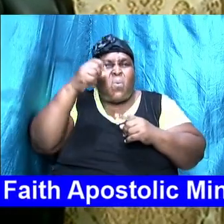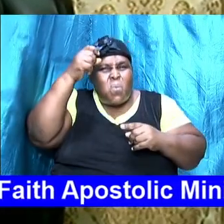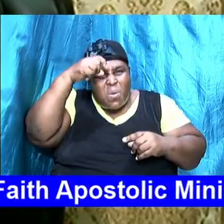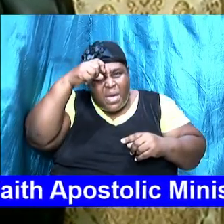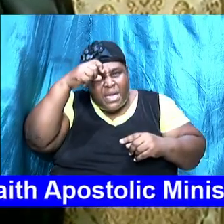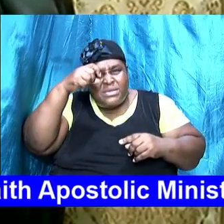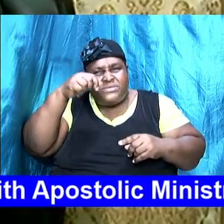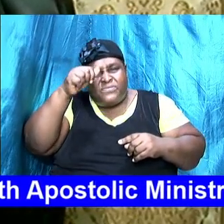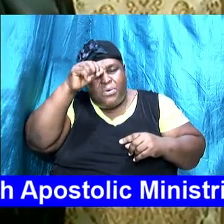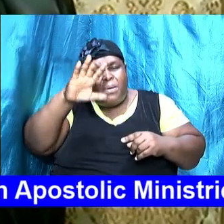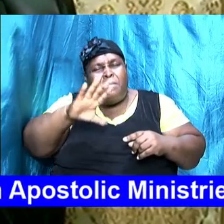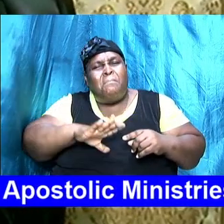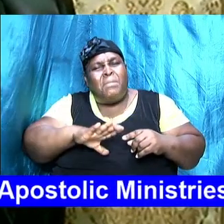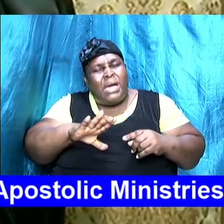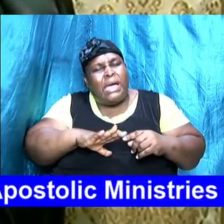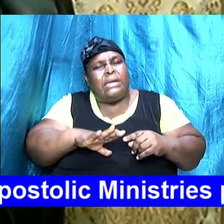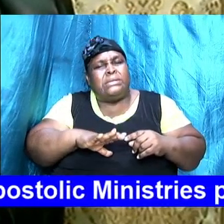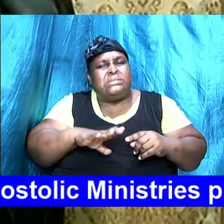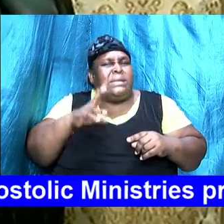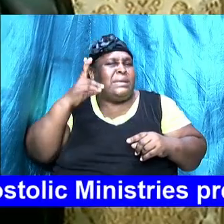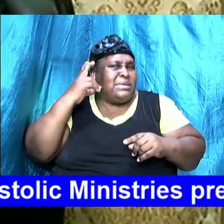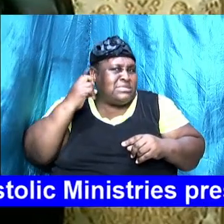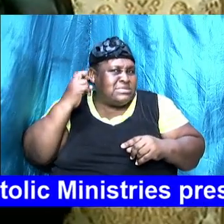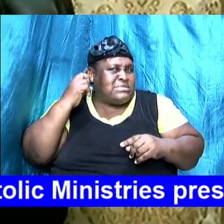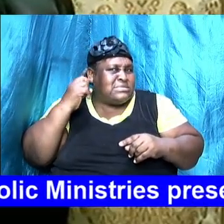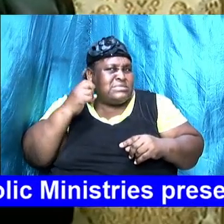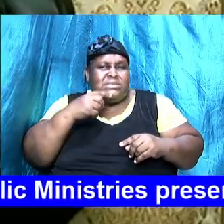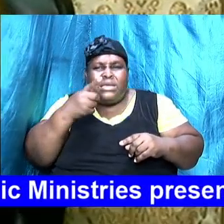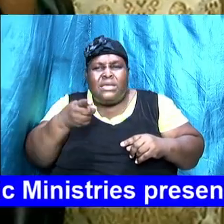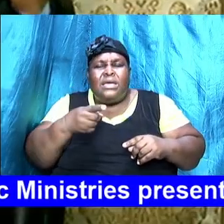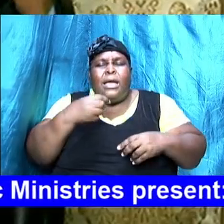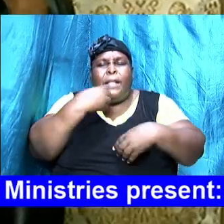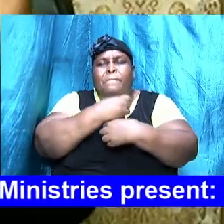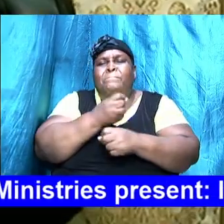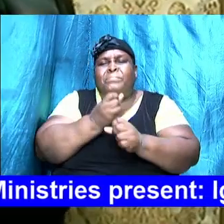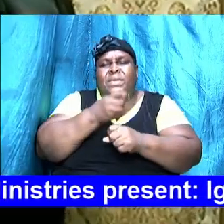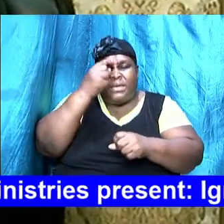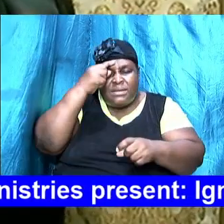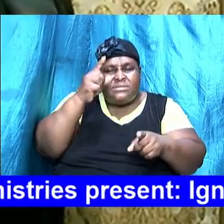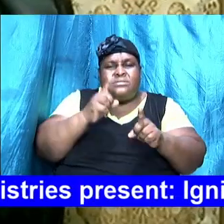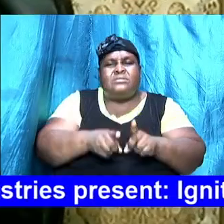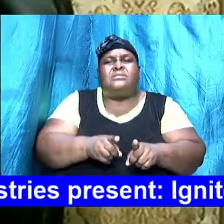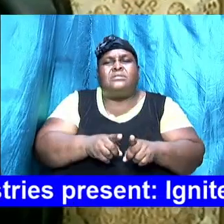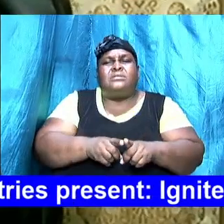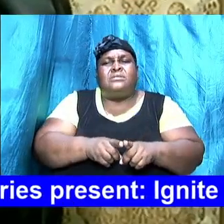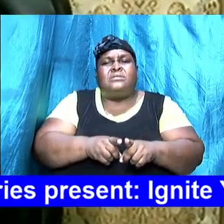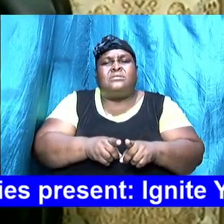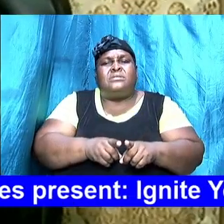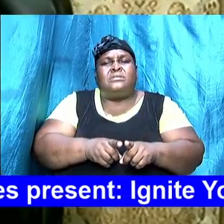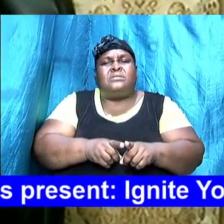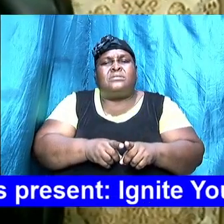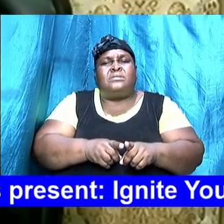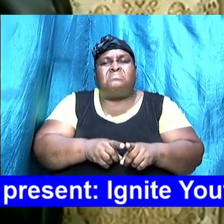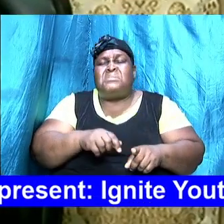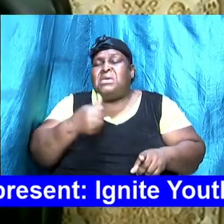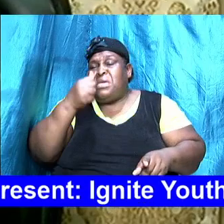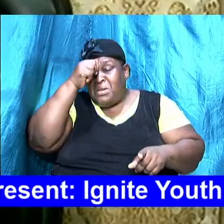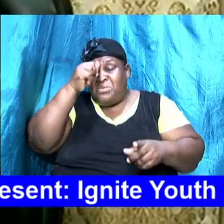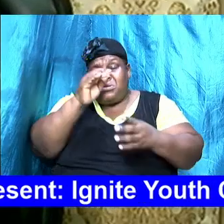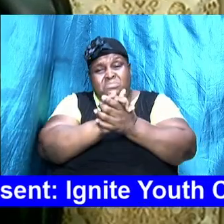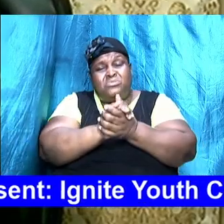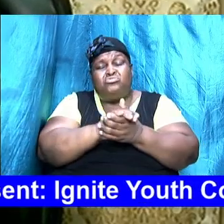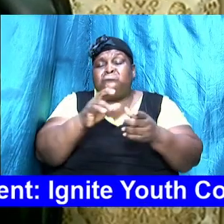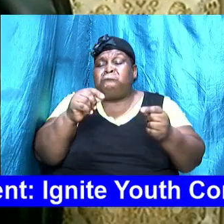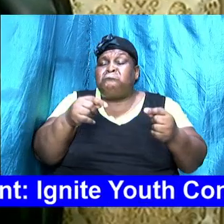to discuss and then make a decision. It is wise, it is sane for such a man, for any husband to do